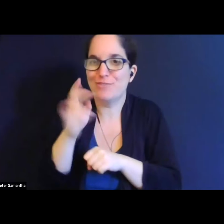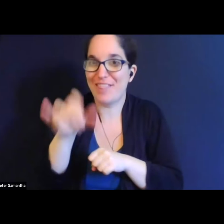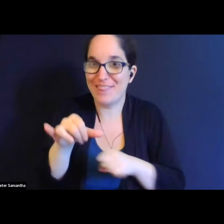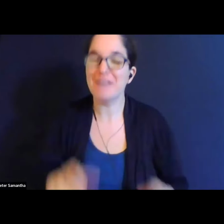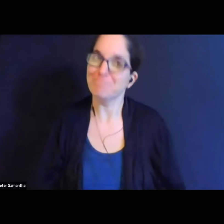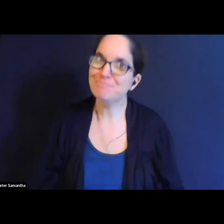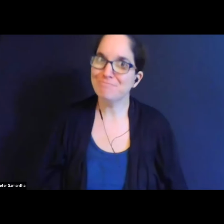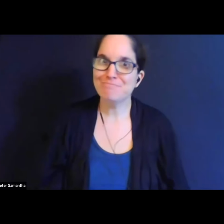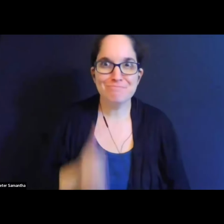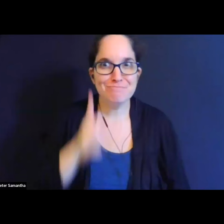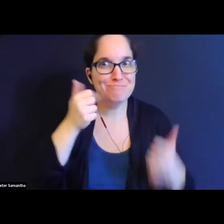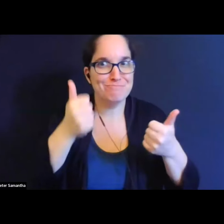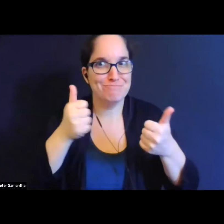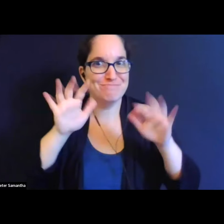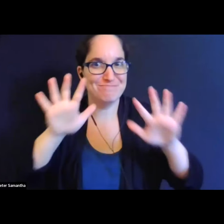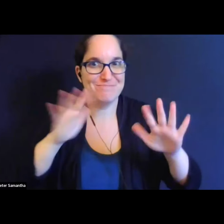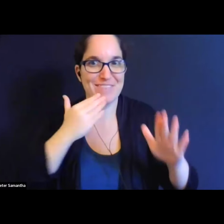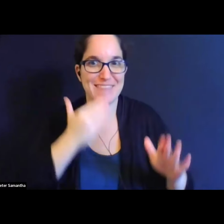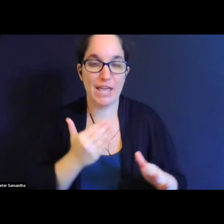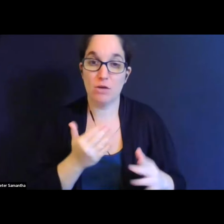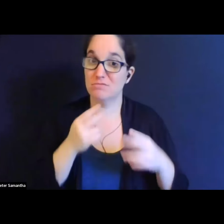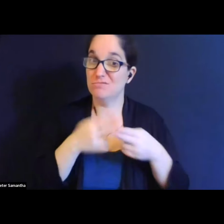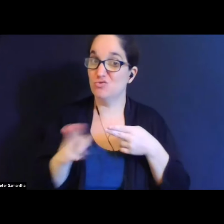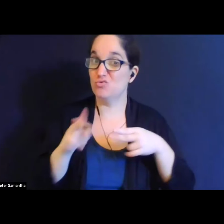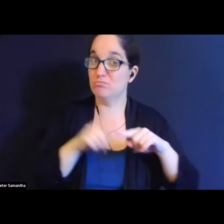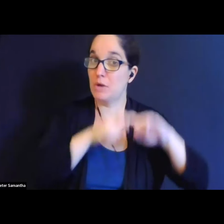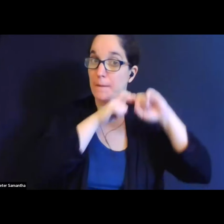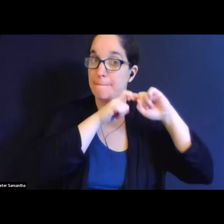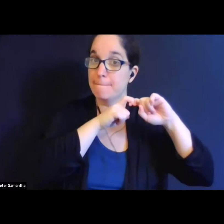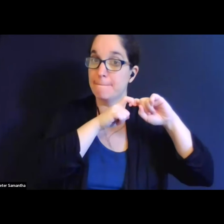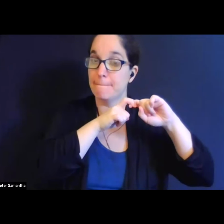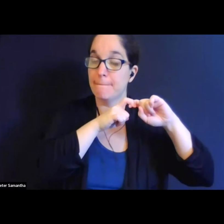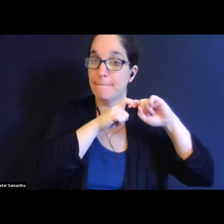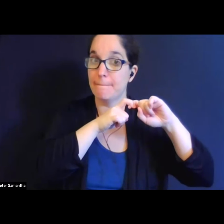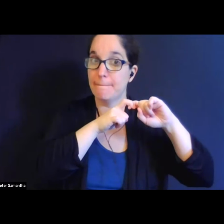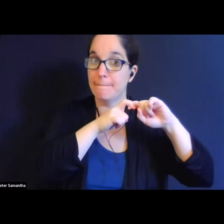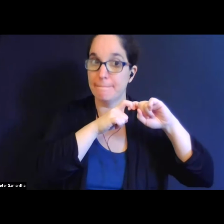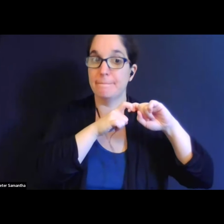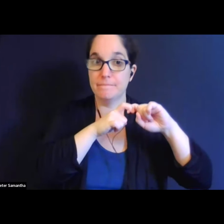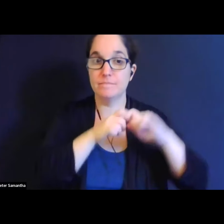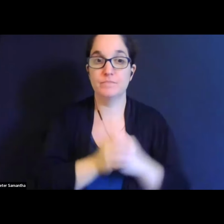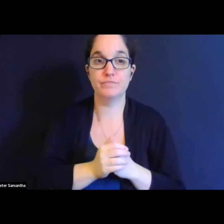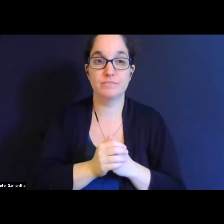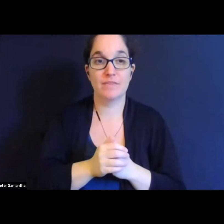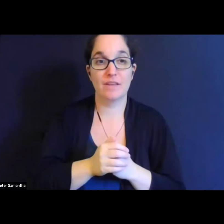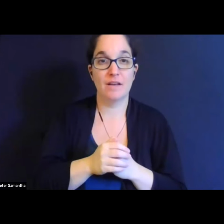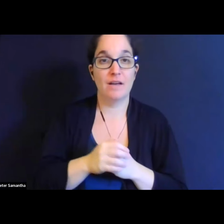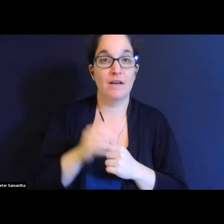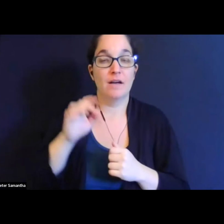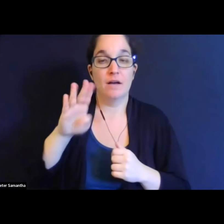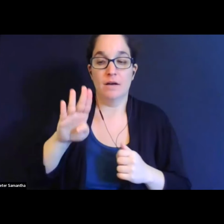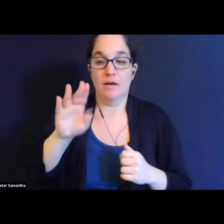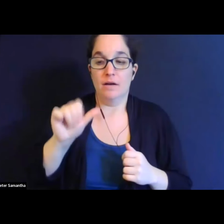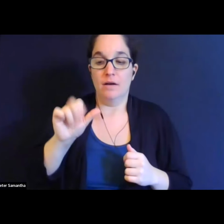Okay, absolutely. And if I could pause for a second, I just noticed that I wanted to give Barbara Bennett the opportunity